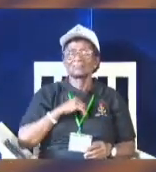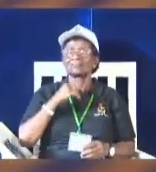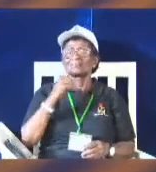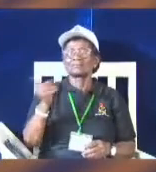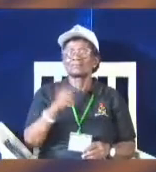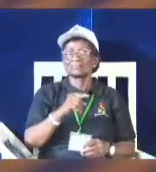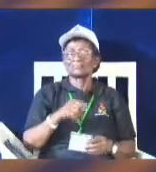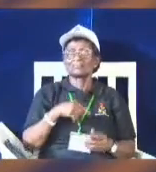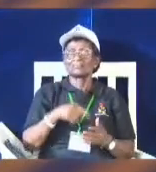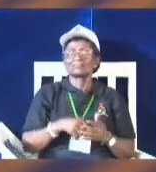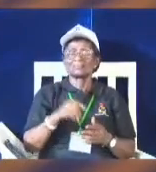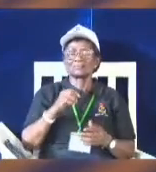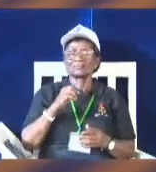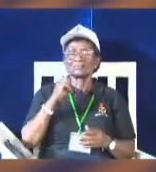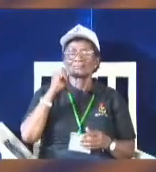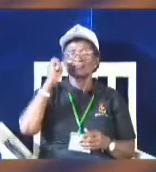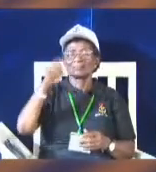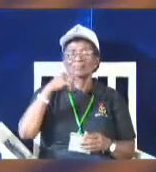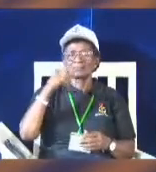He said, now